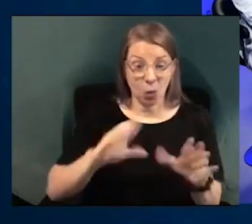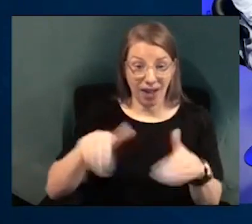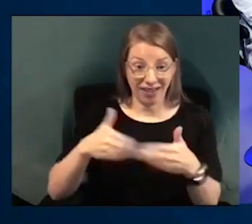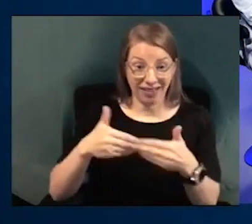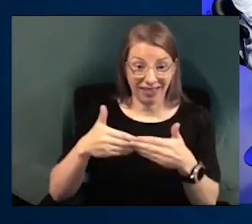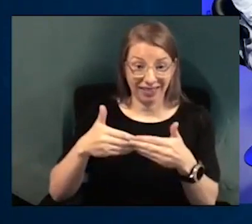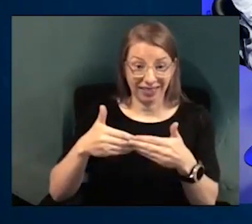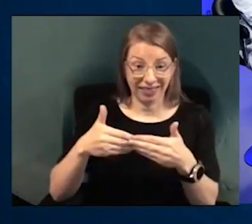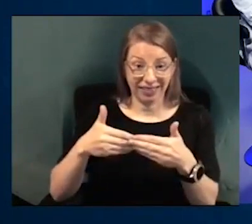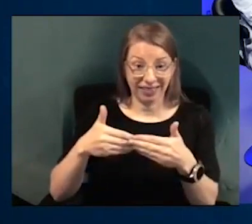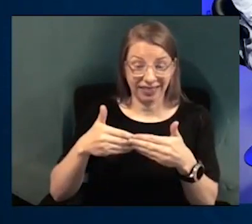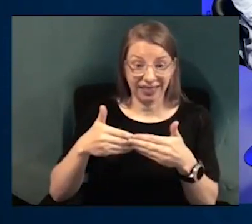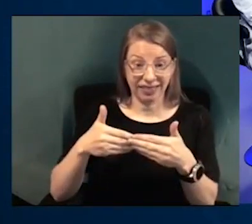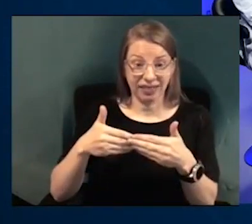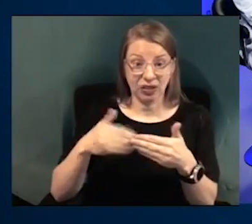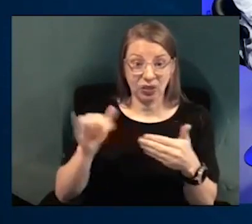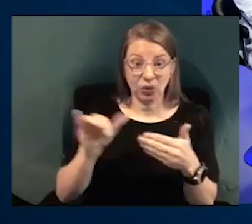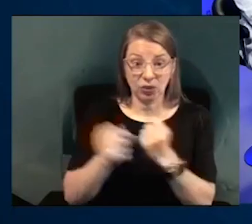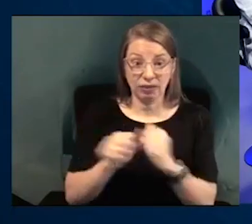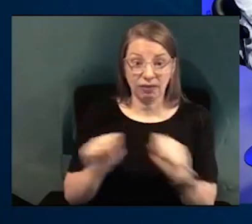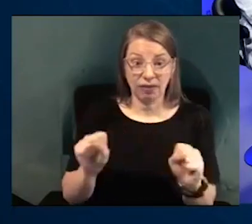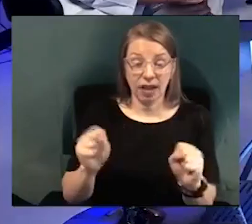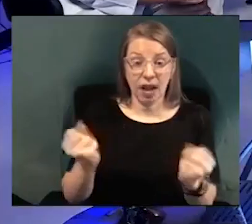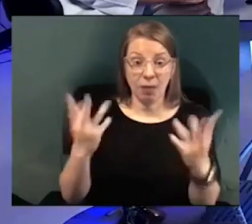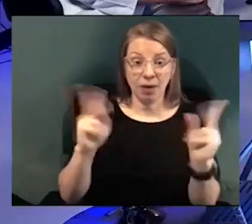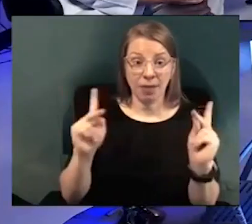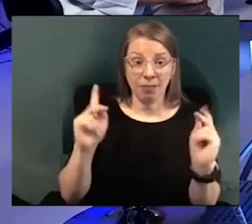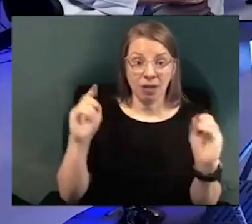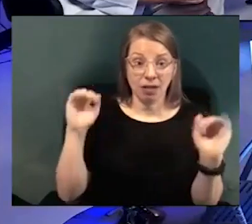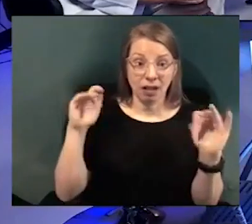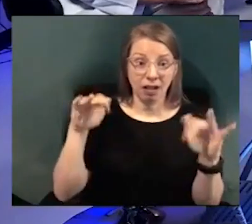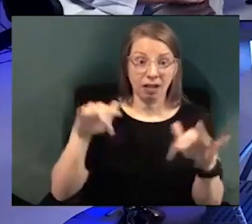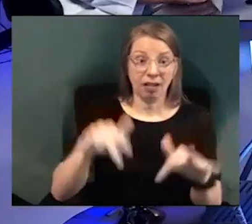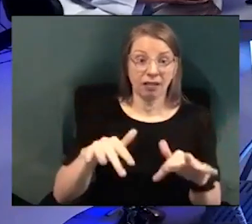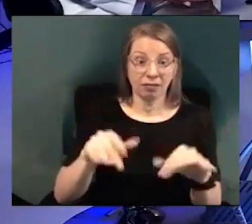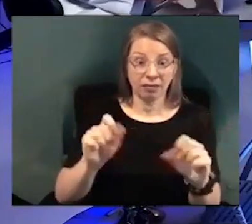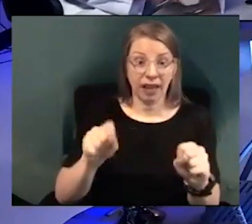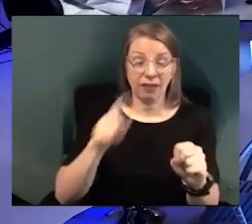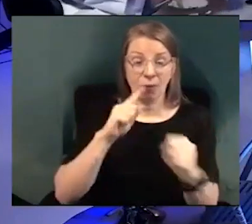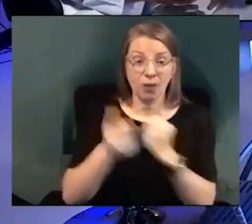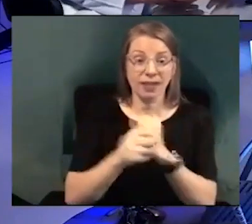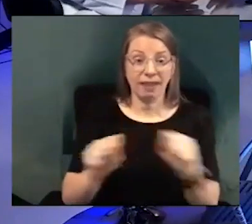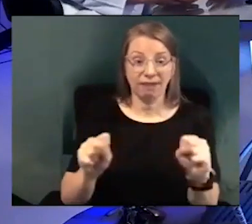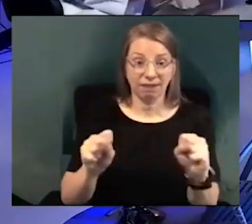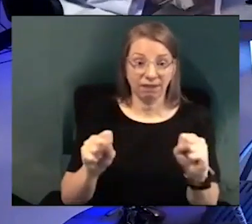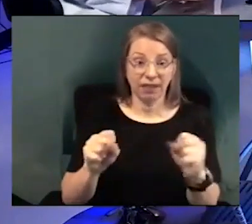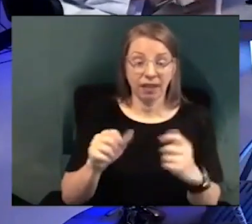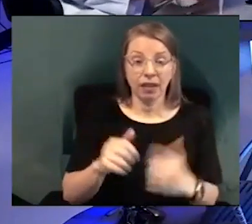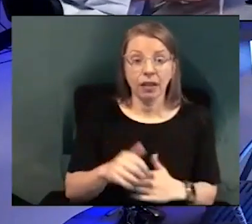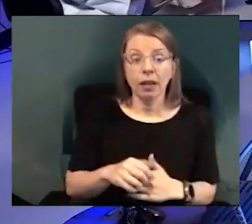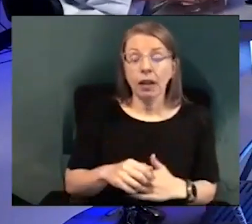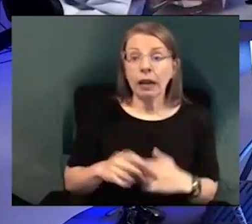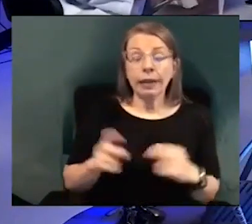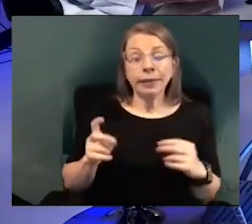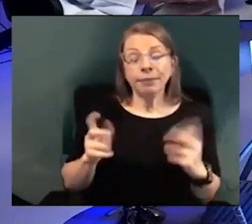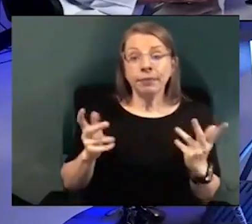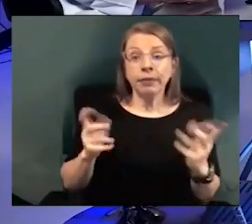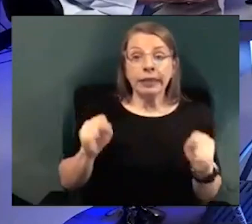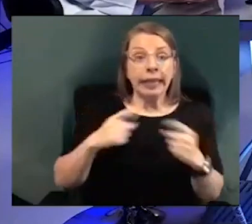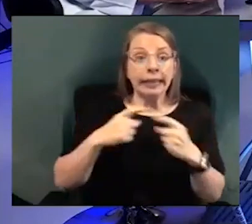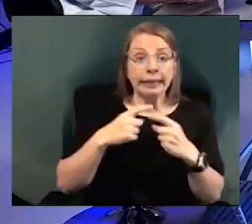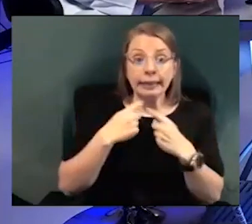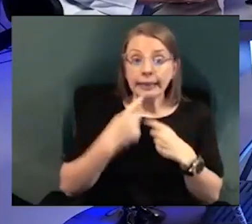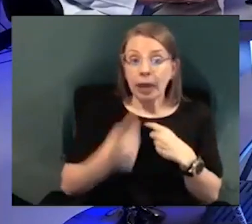be? Mm-hmm. Good luck, Hawk. Yeah. We can't tell you how safe. It goes back